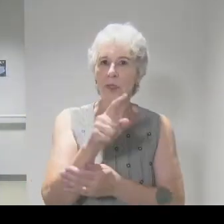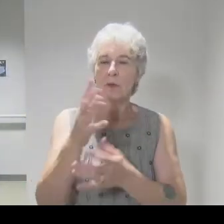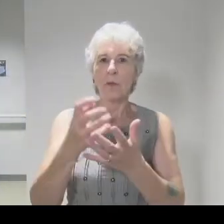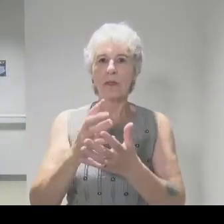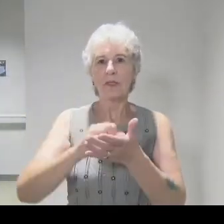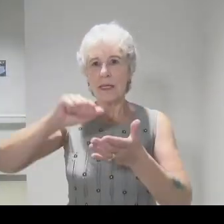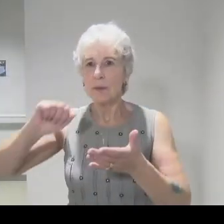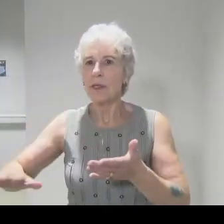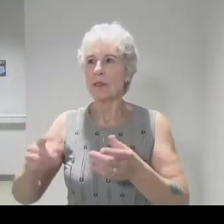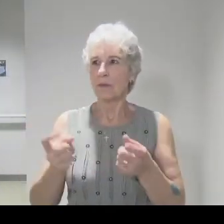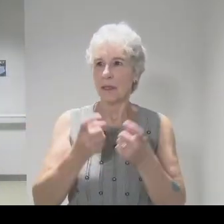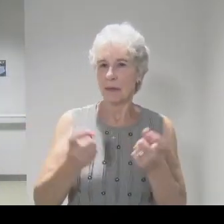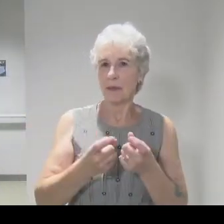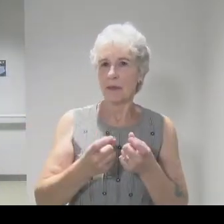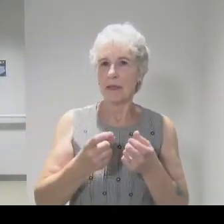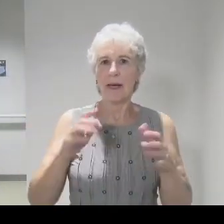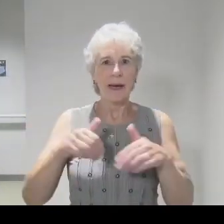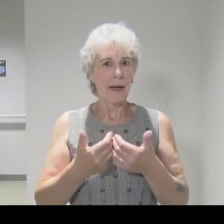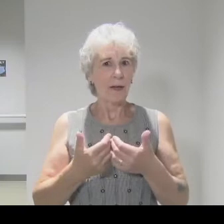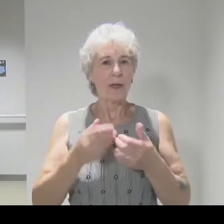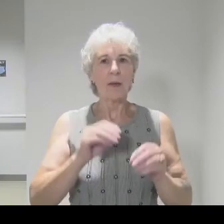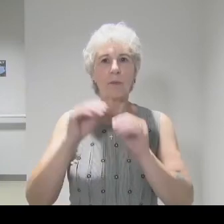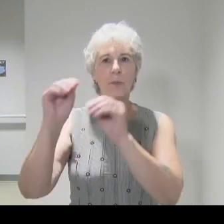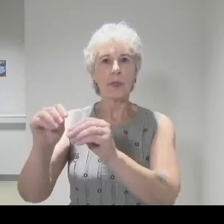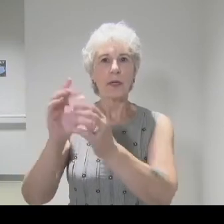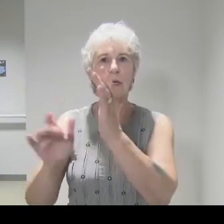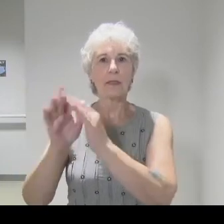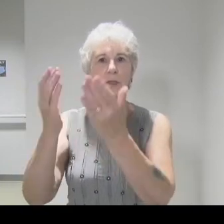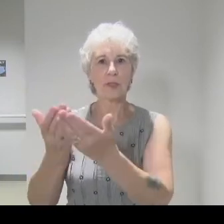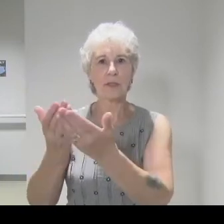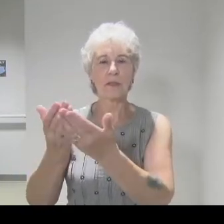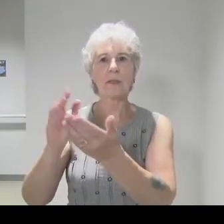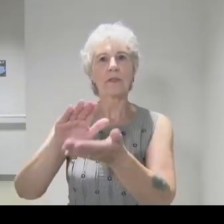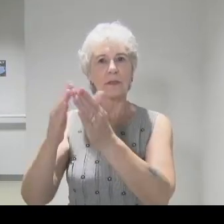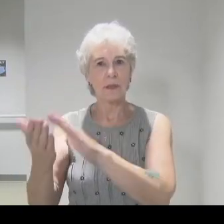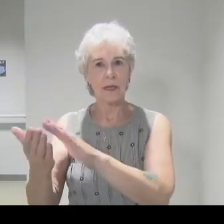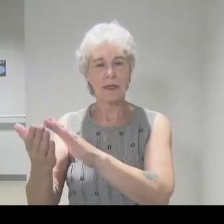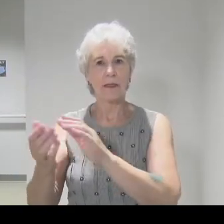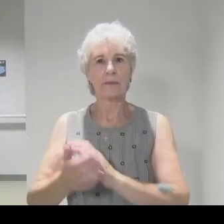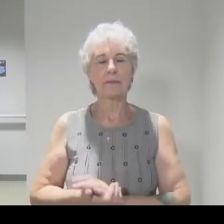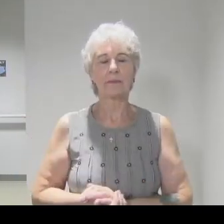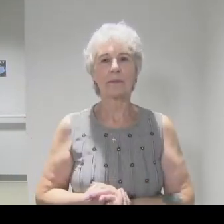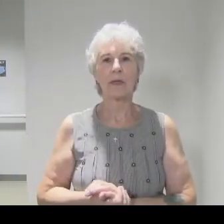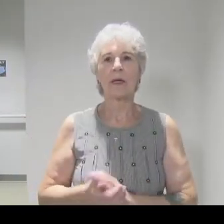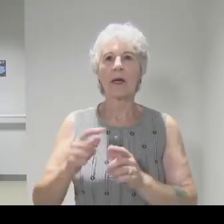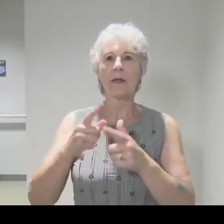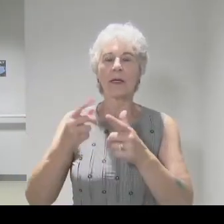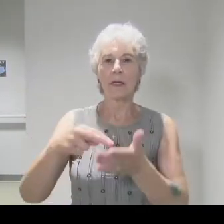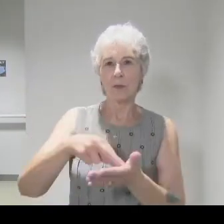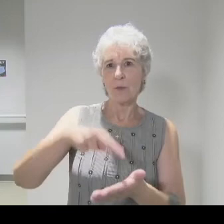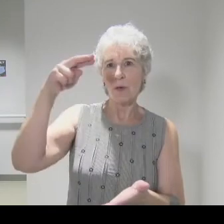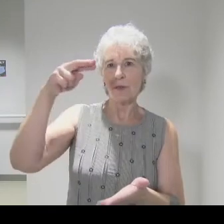by placing it upon his son who died upon the cross to die in your place. And then he rose from the dead